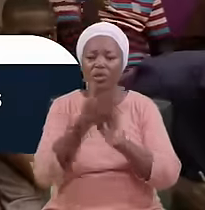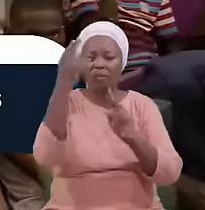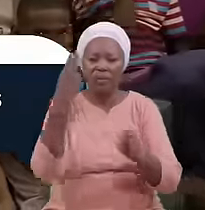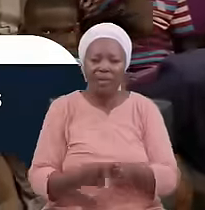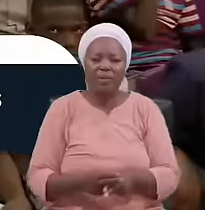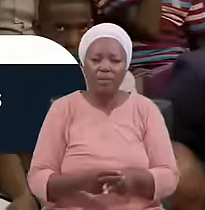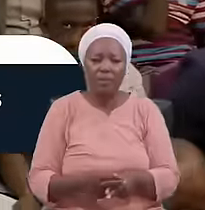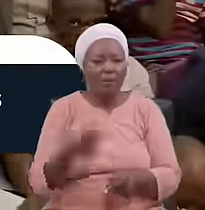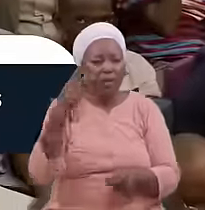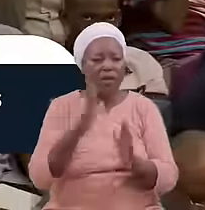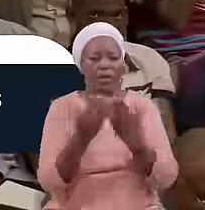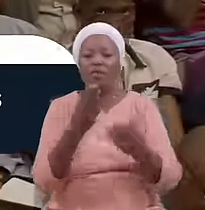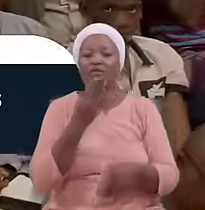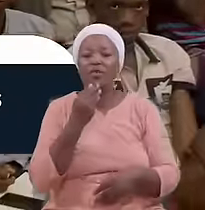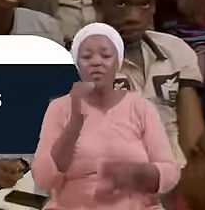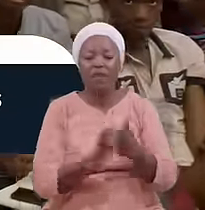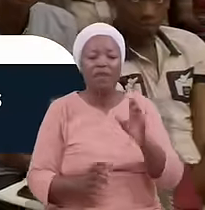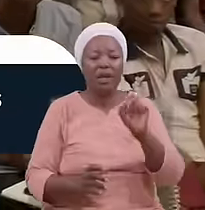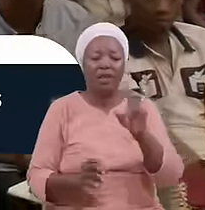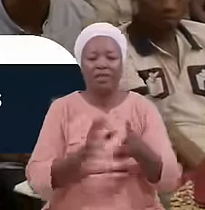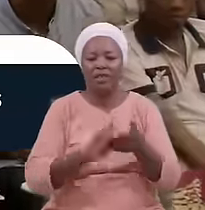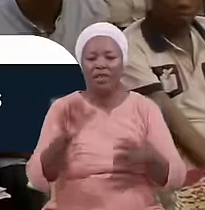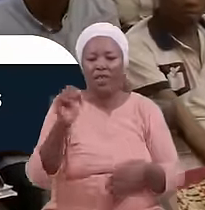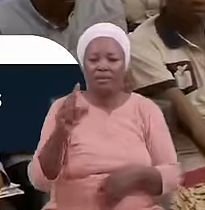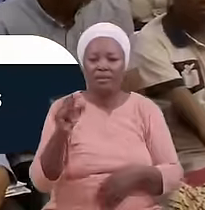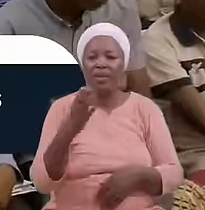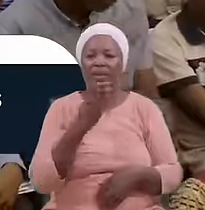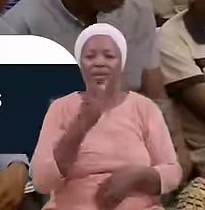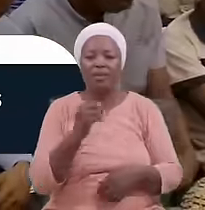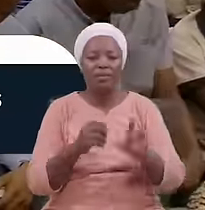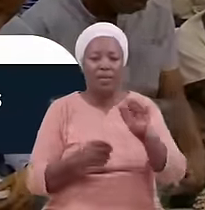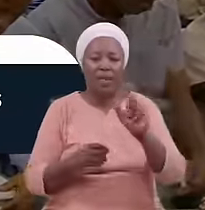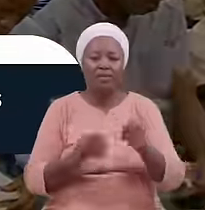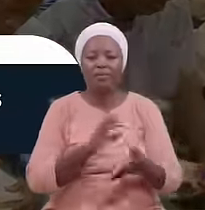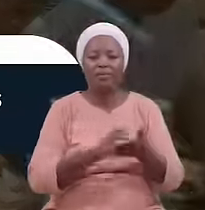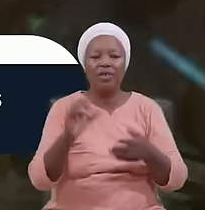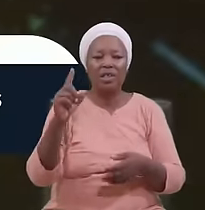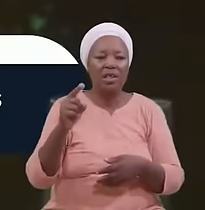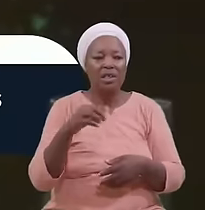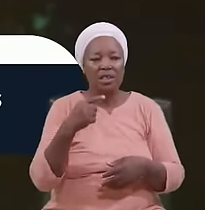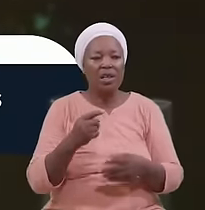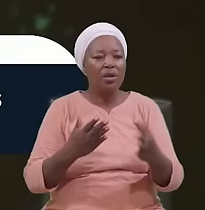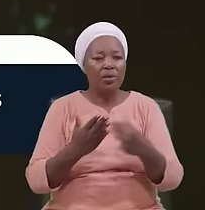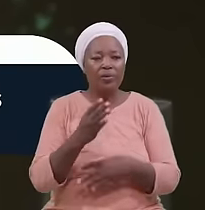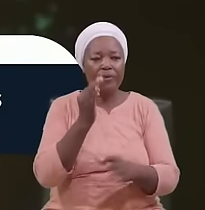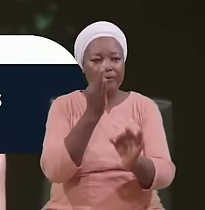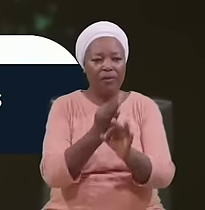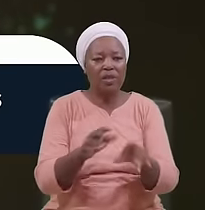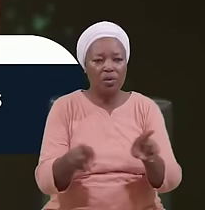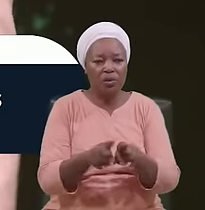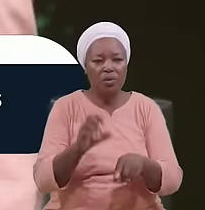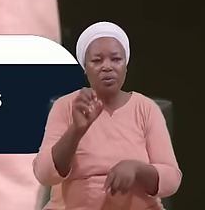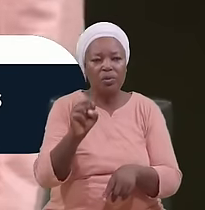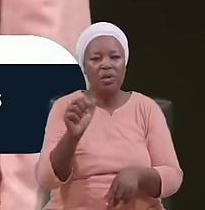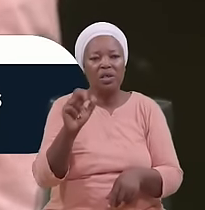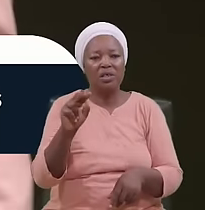name. Hebrews chapter 11, verse 11. It says, through faith also, Sarah